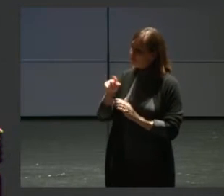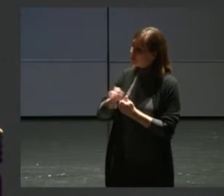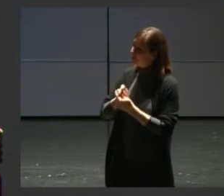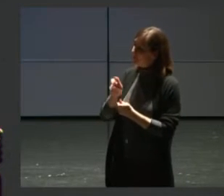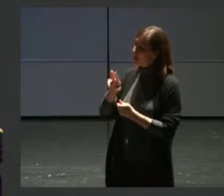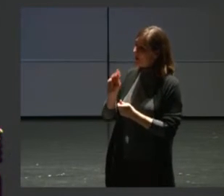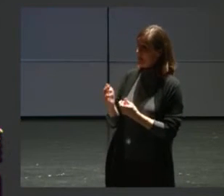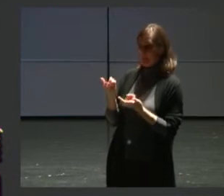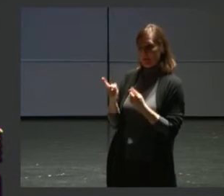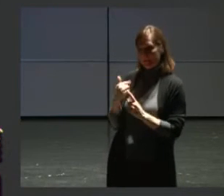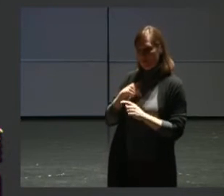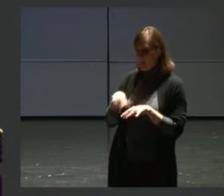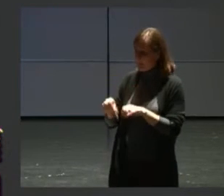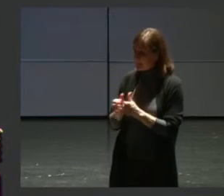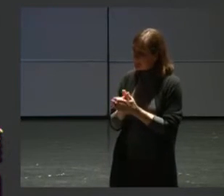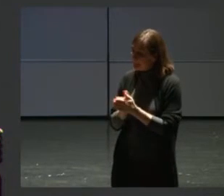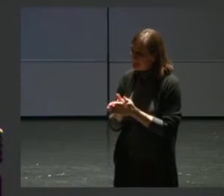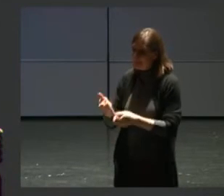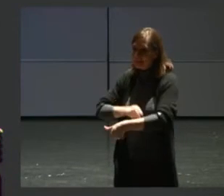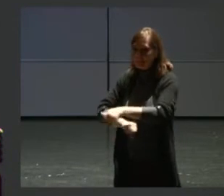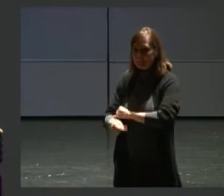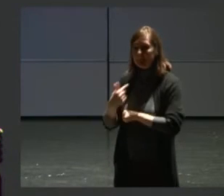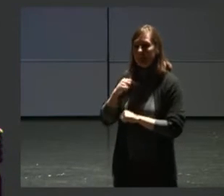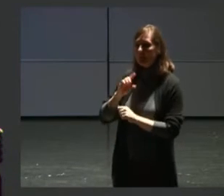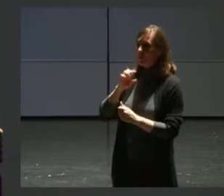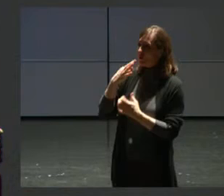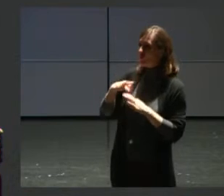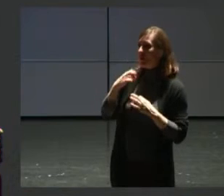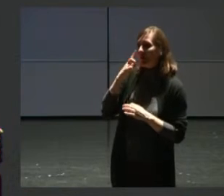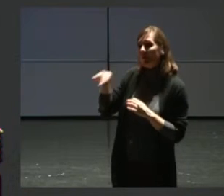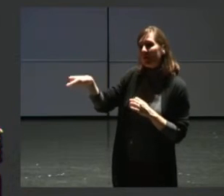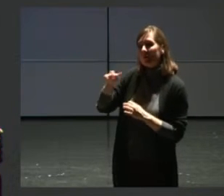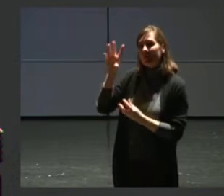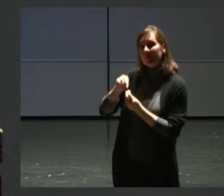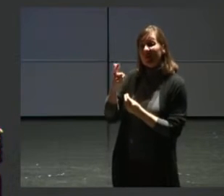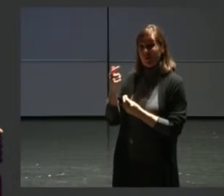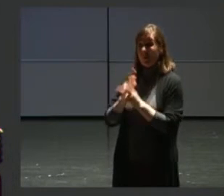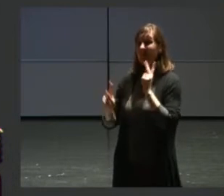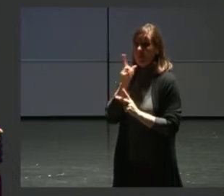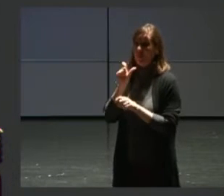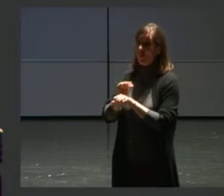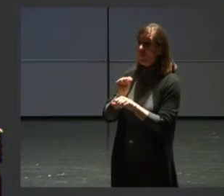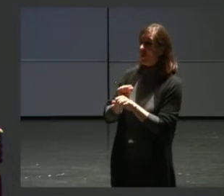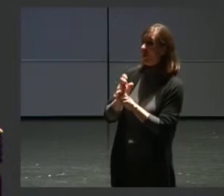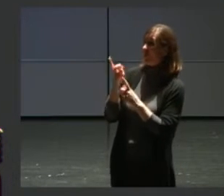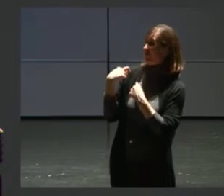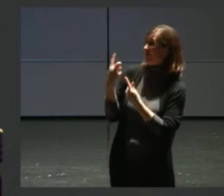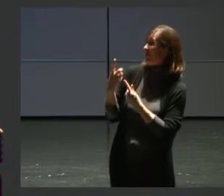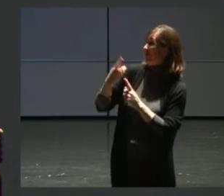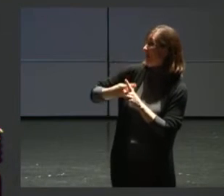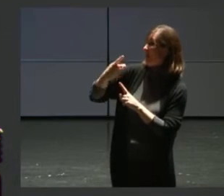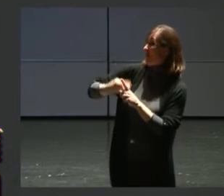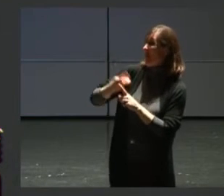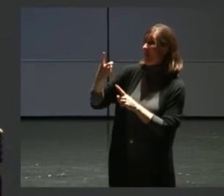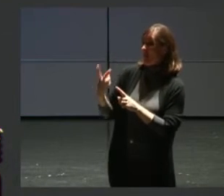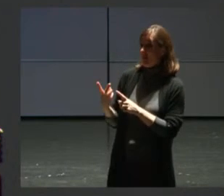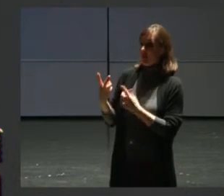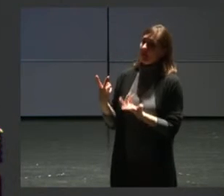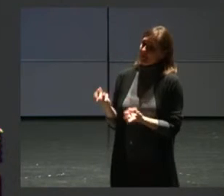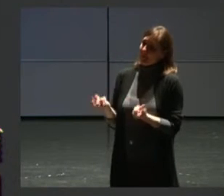to the 21 individuals who've been working over the past month to month and a half, a lot over the break, especially with a